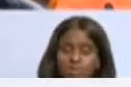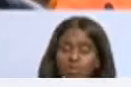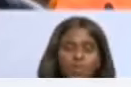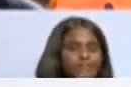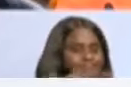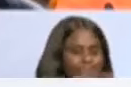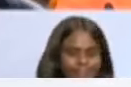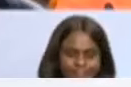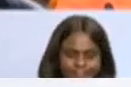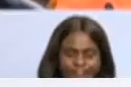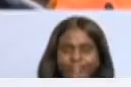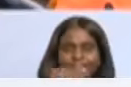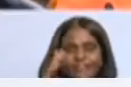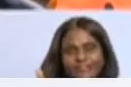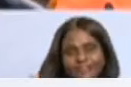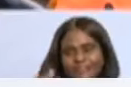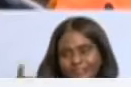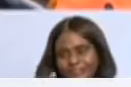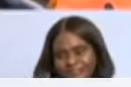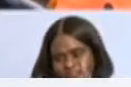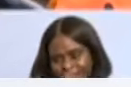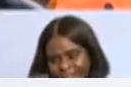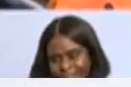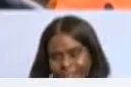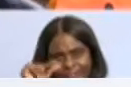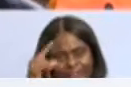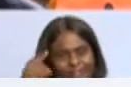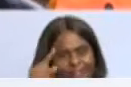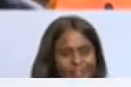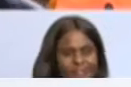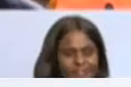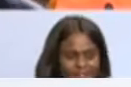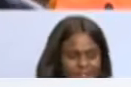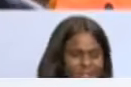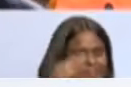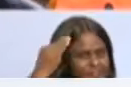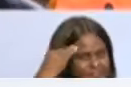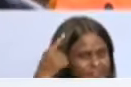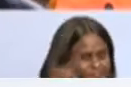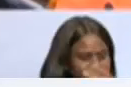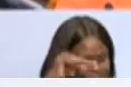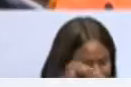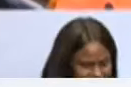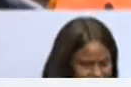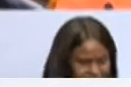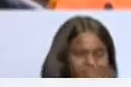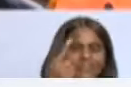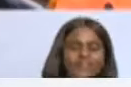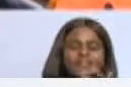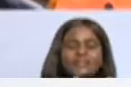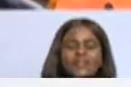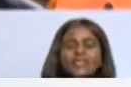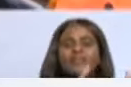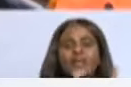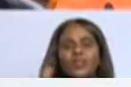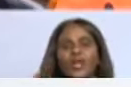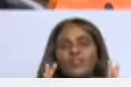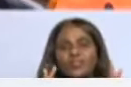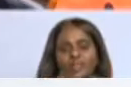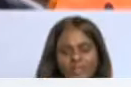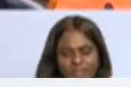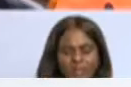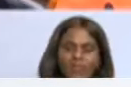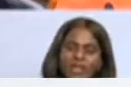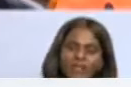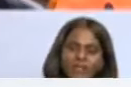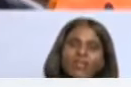our farmers to discover minerals for us. We need to know what lies underground in an organized way. We are pleased,